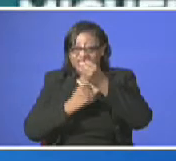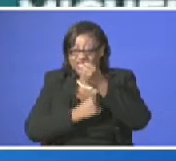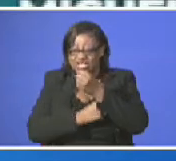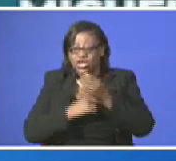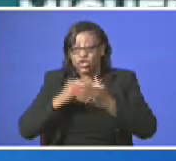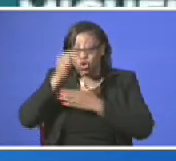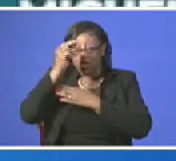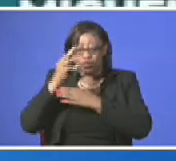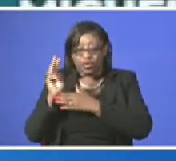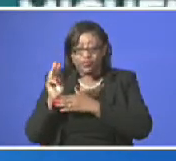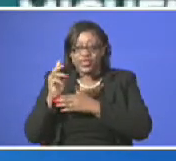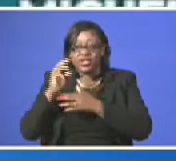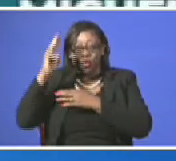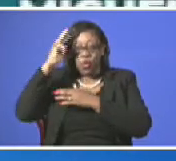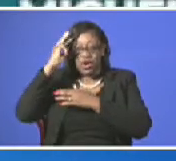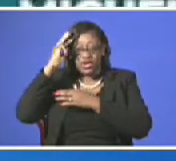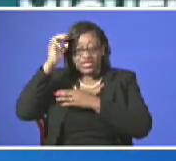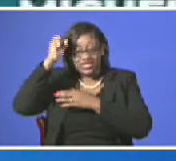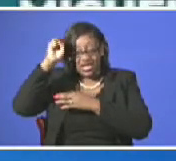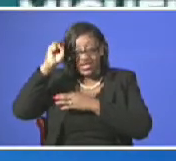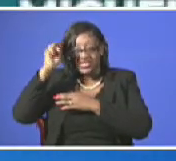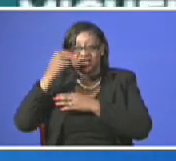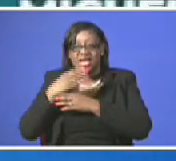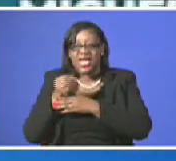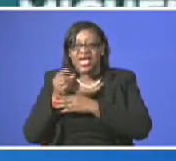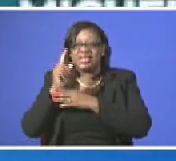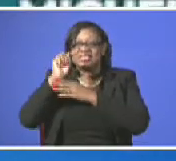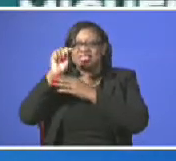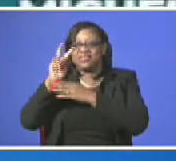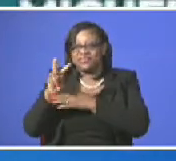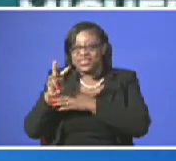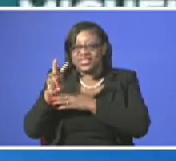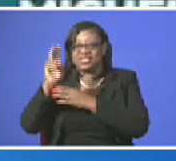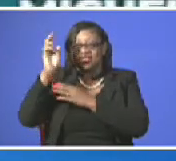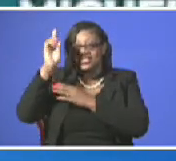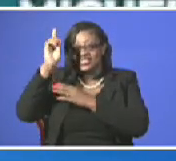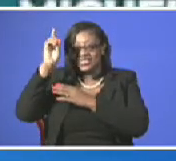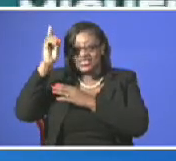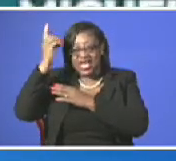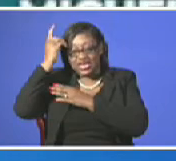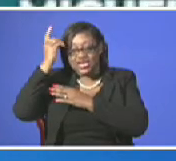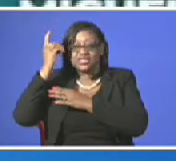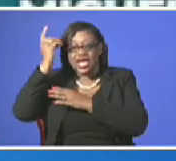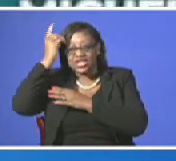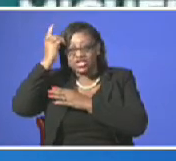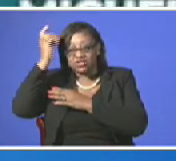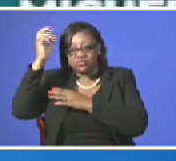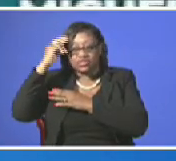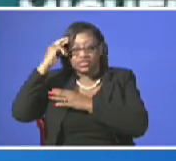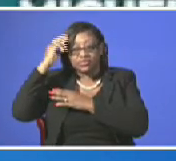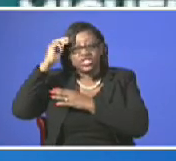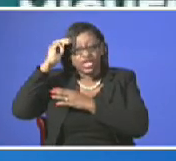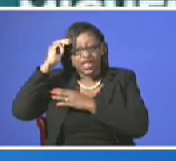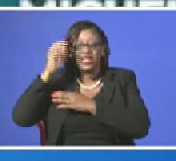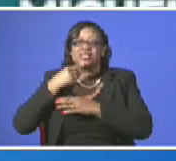Northern Service Warren Saunders, and TV Production Assistant Daniel Michelle. Congratulations to our colleagues.